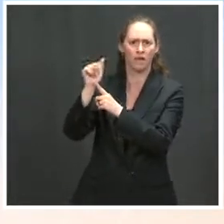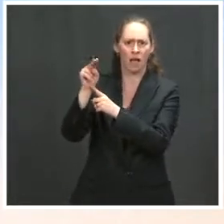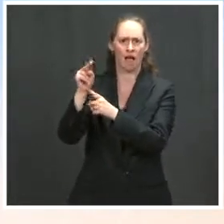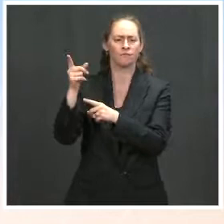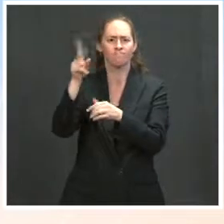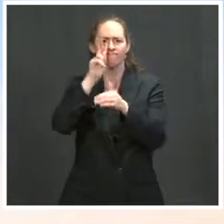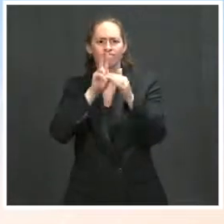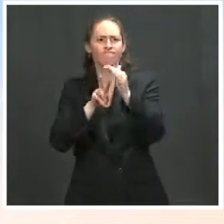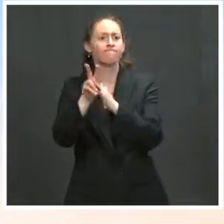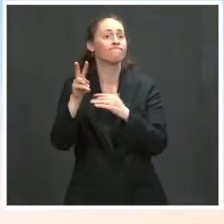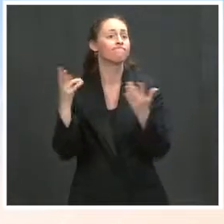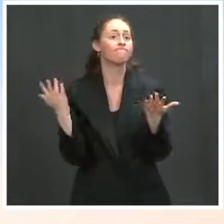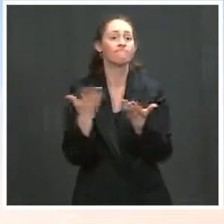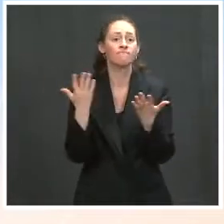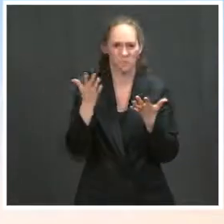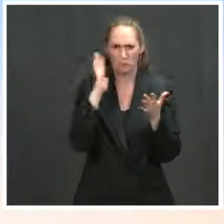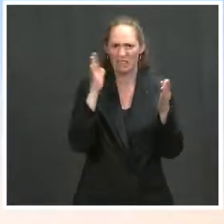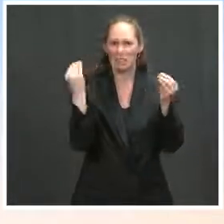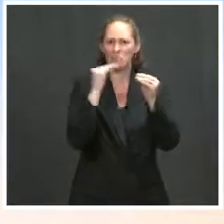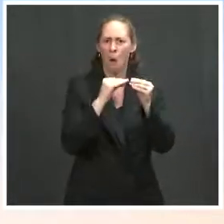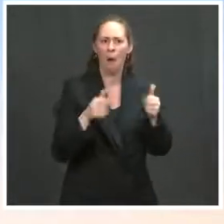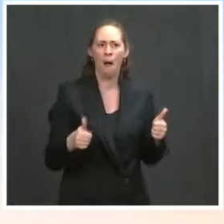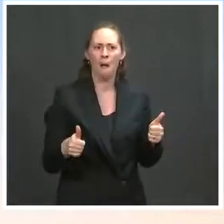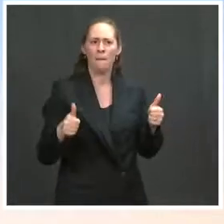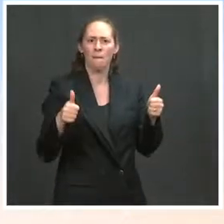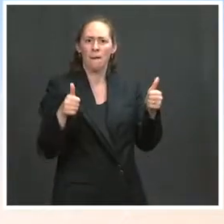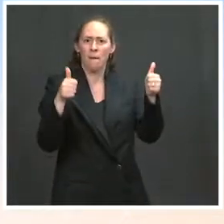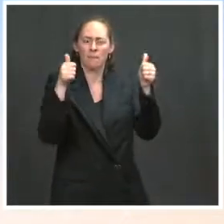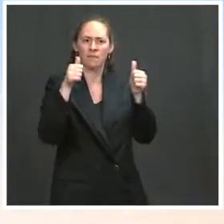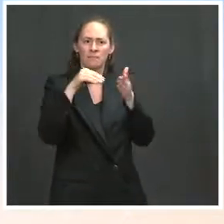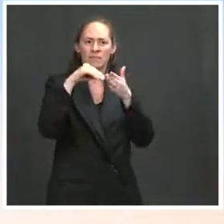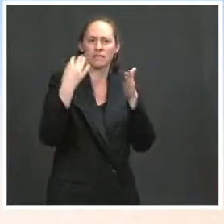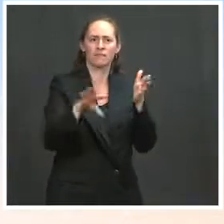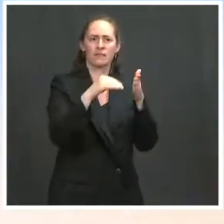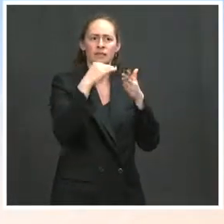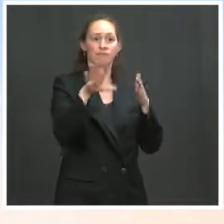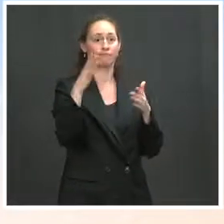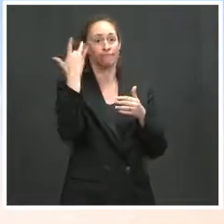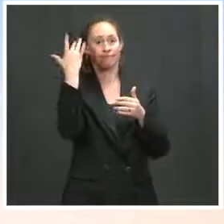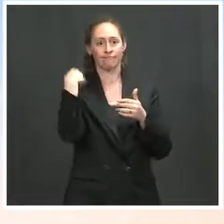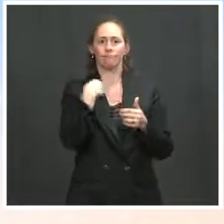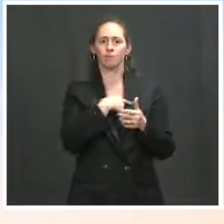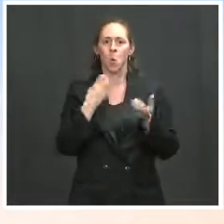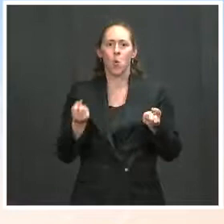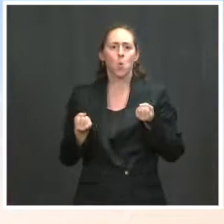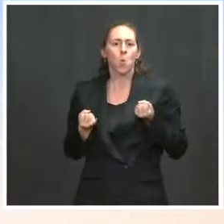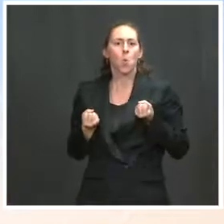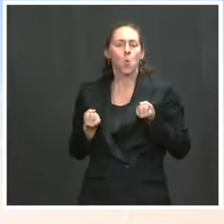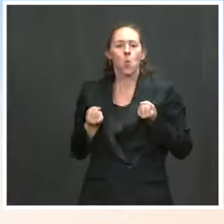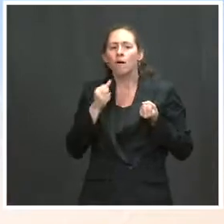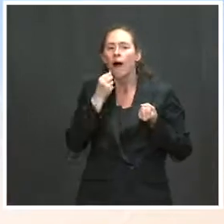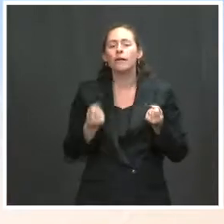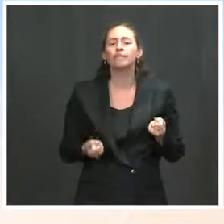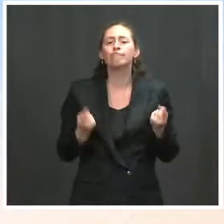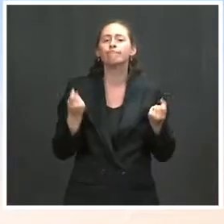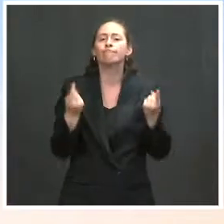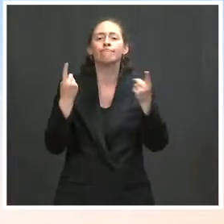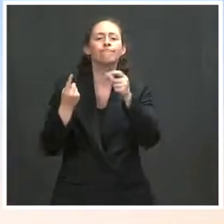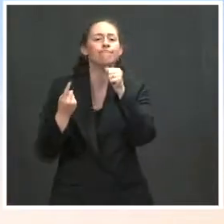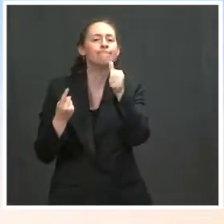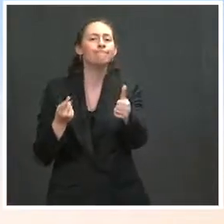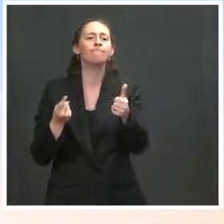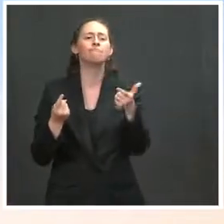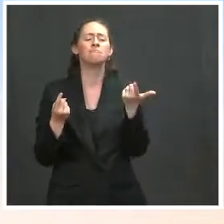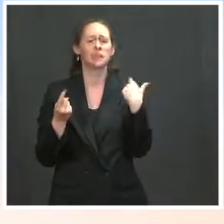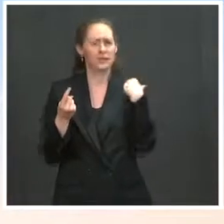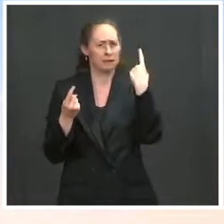spending, administration spending, isn't done productively. The federal government, not historically known for efficiency. So can you guarantee there's not